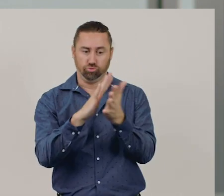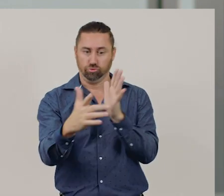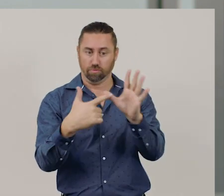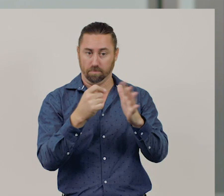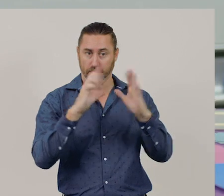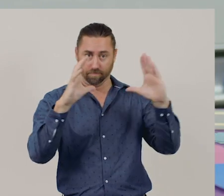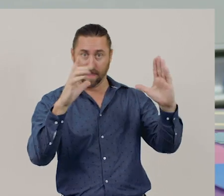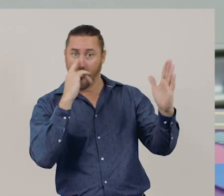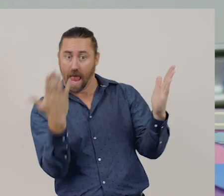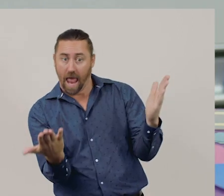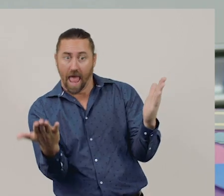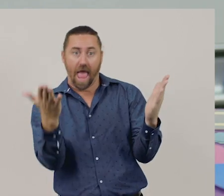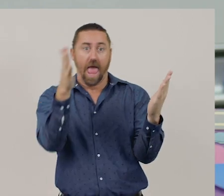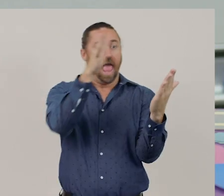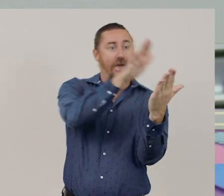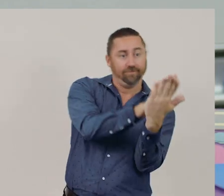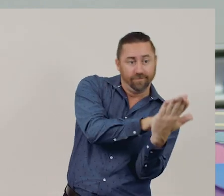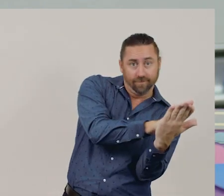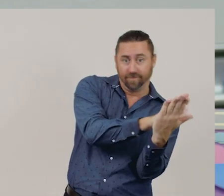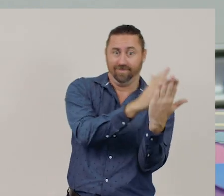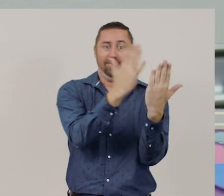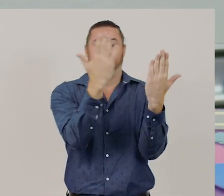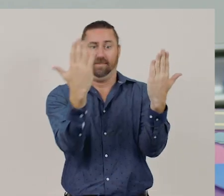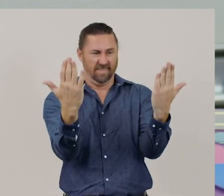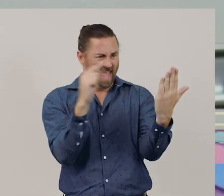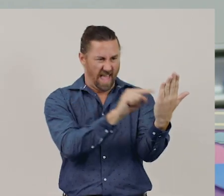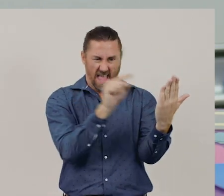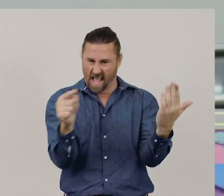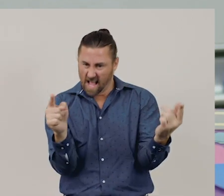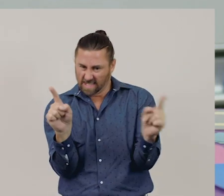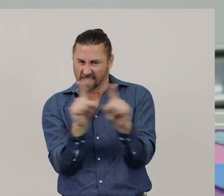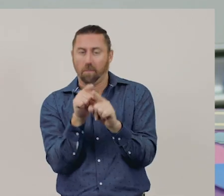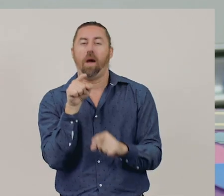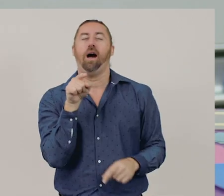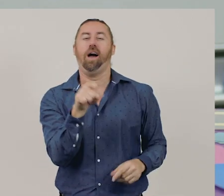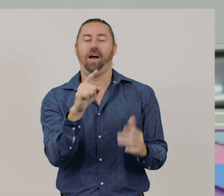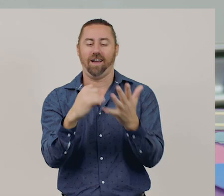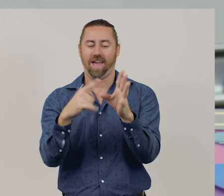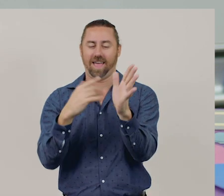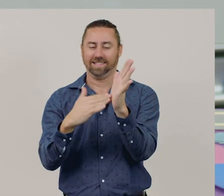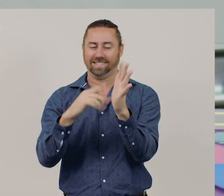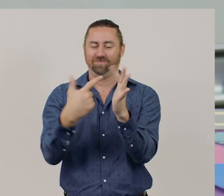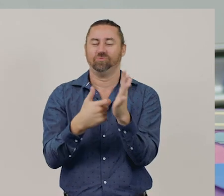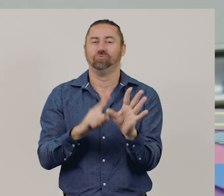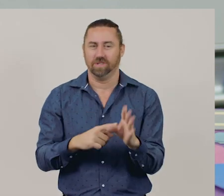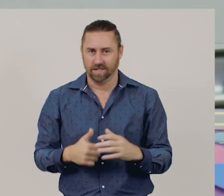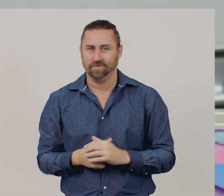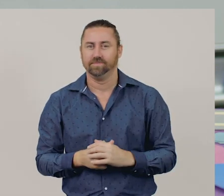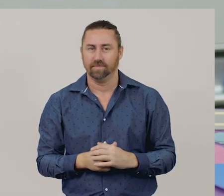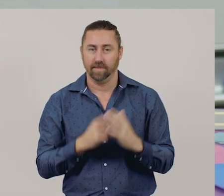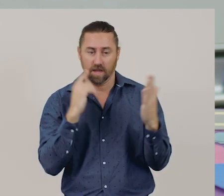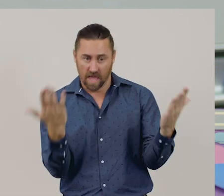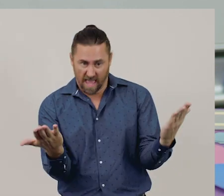folded in half so that both halves are mirror images or reflections of each other. The line formed